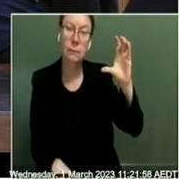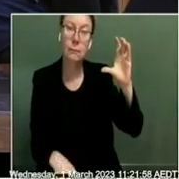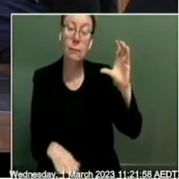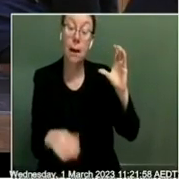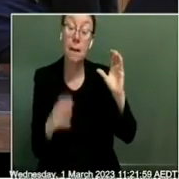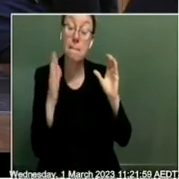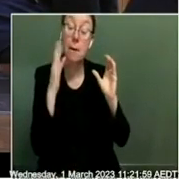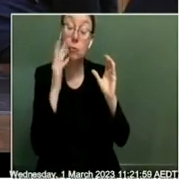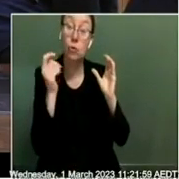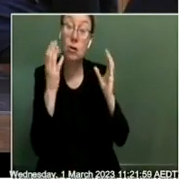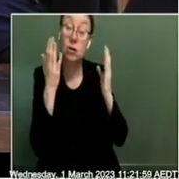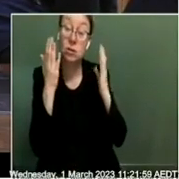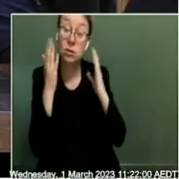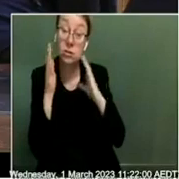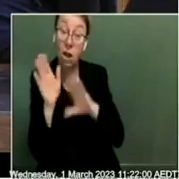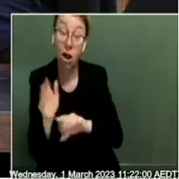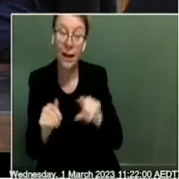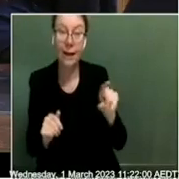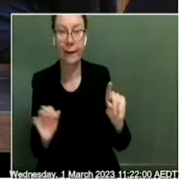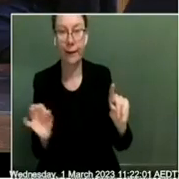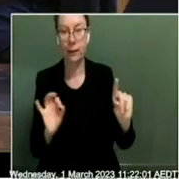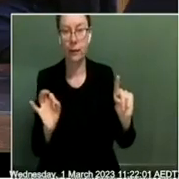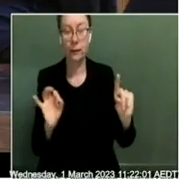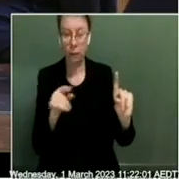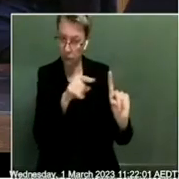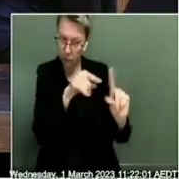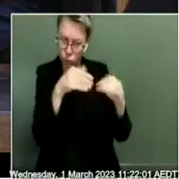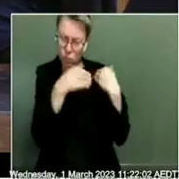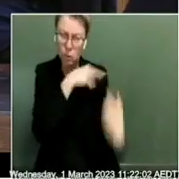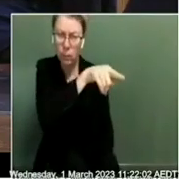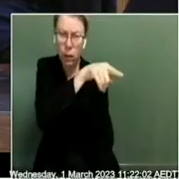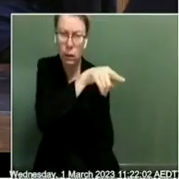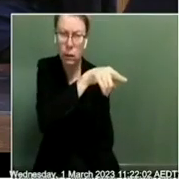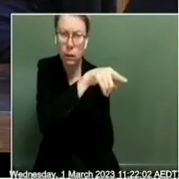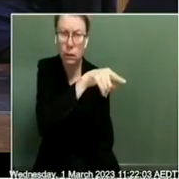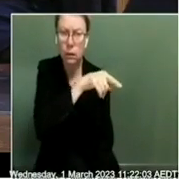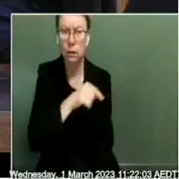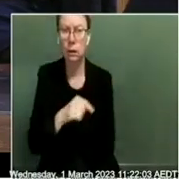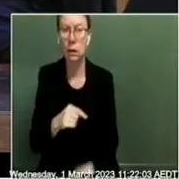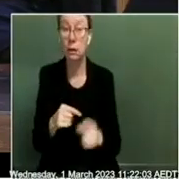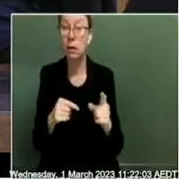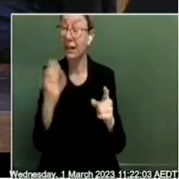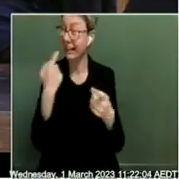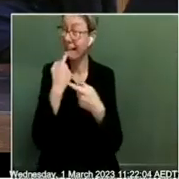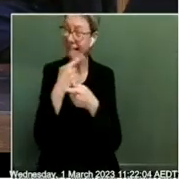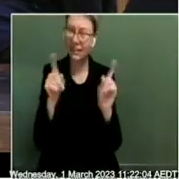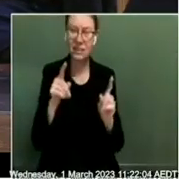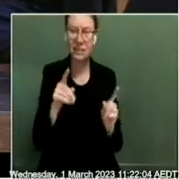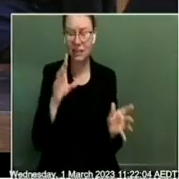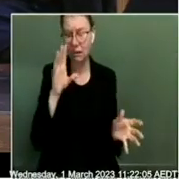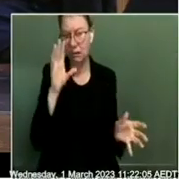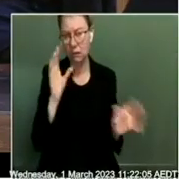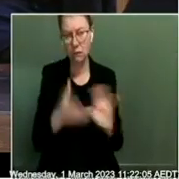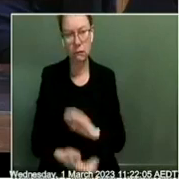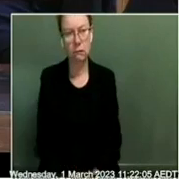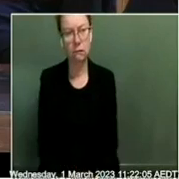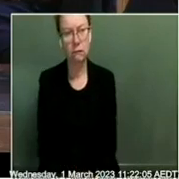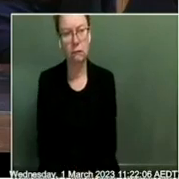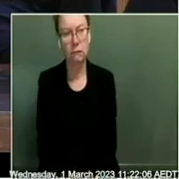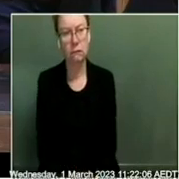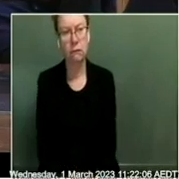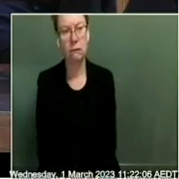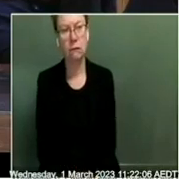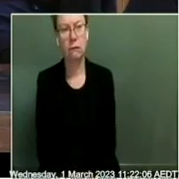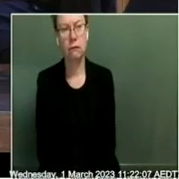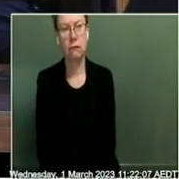held accountable. We was devastated by the announcement. Yeah. Mum fought for herself and all the stolen generation,